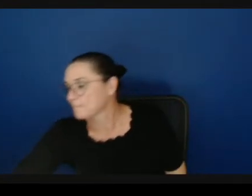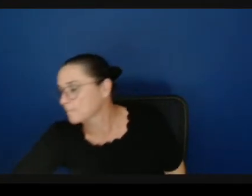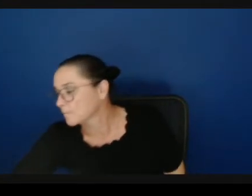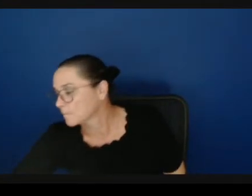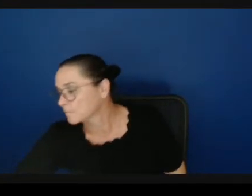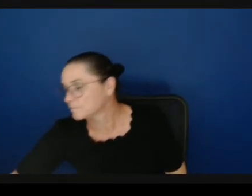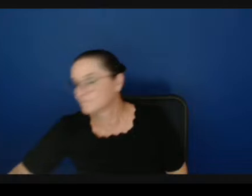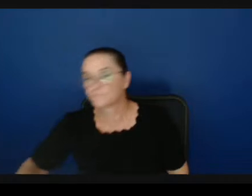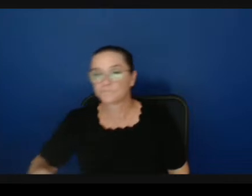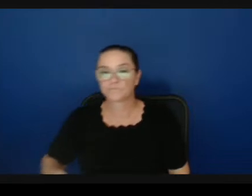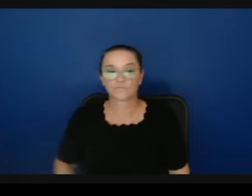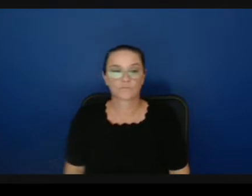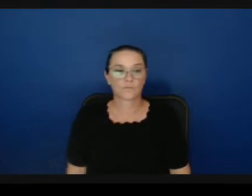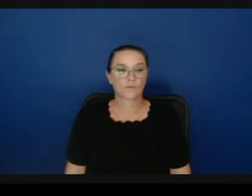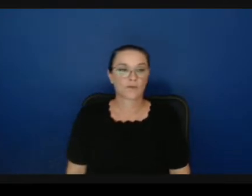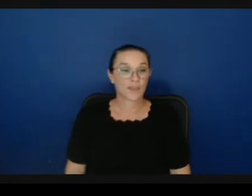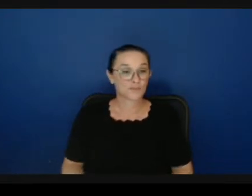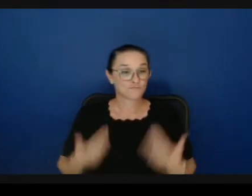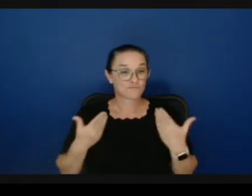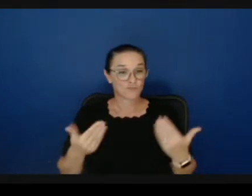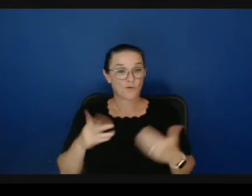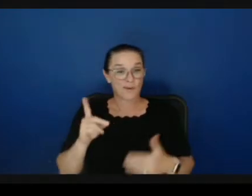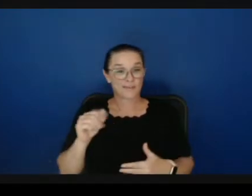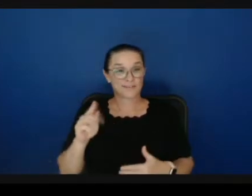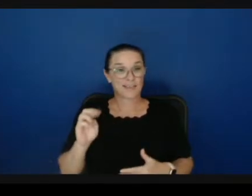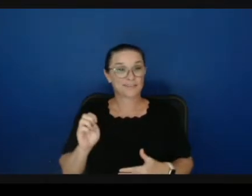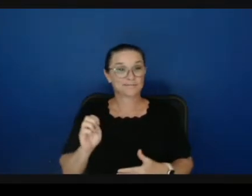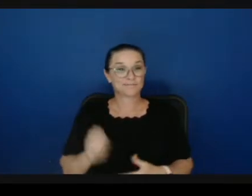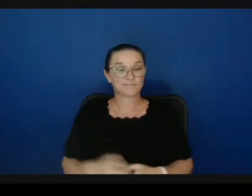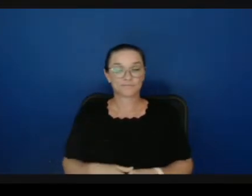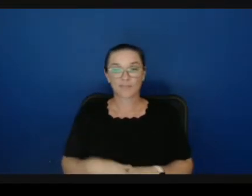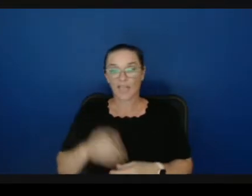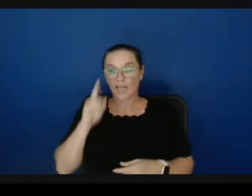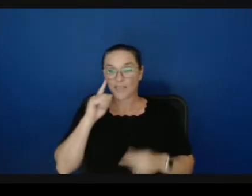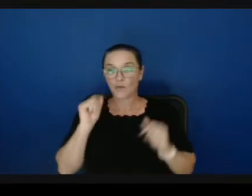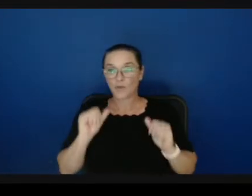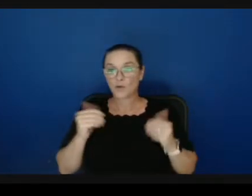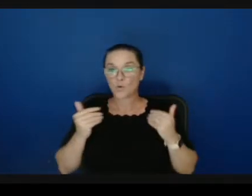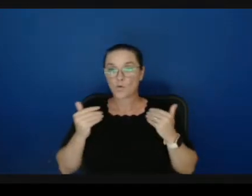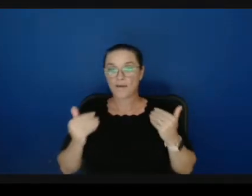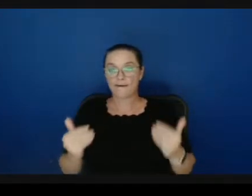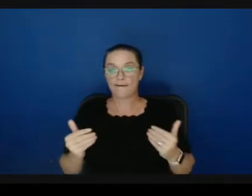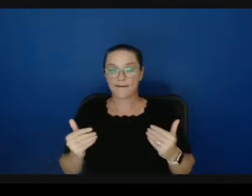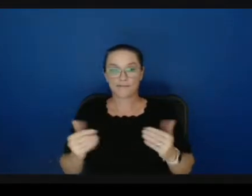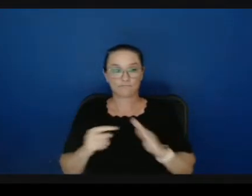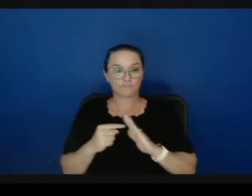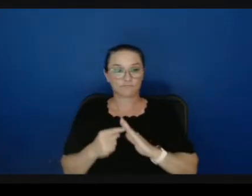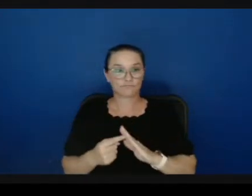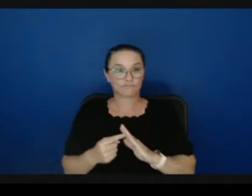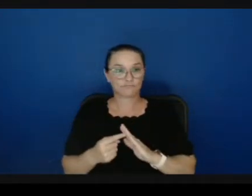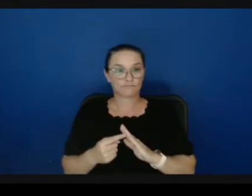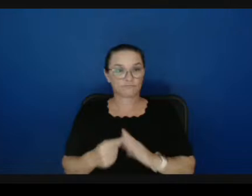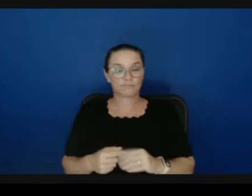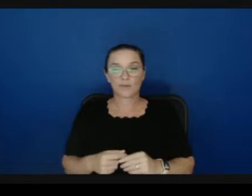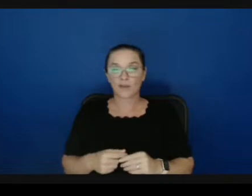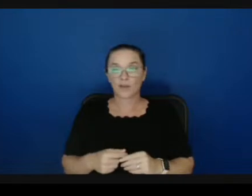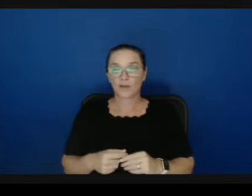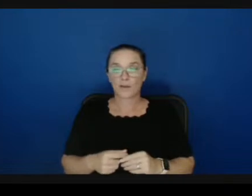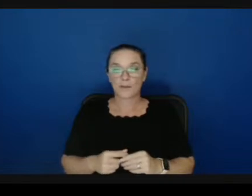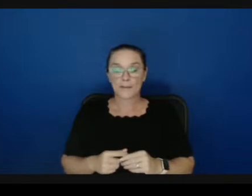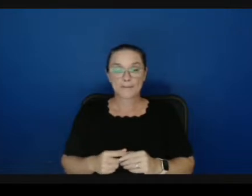Thanks. Take it away, Dan. All right. So yeah, I think we can go ahead and get into it. We'll let it play